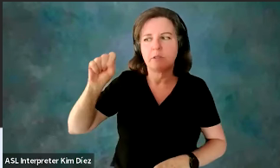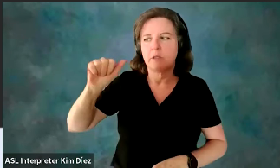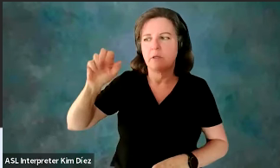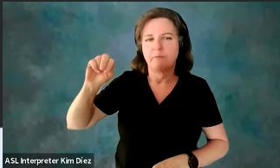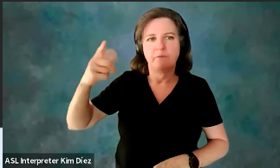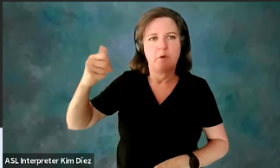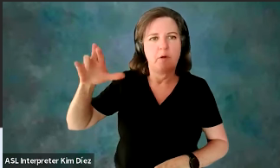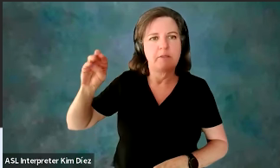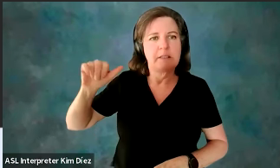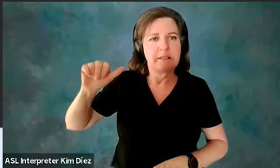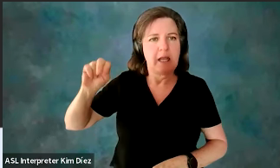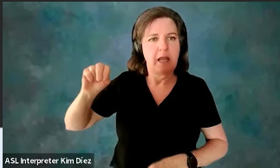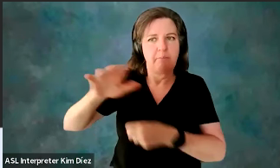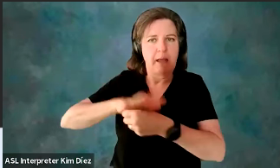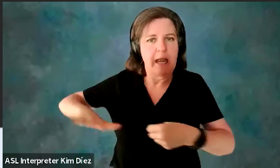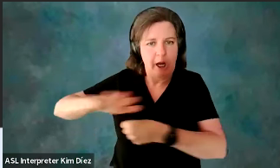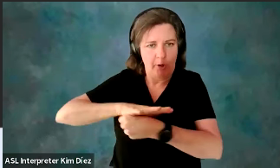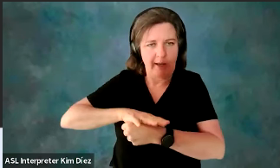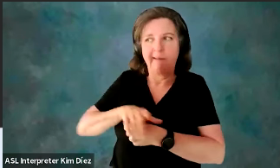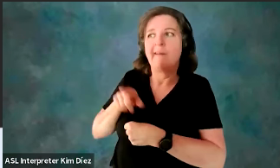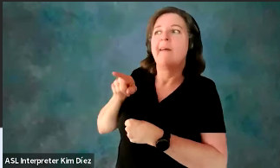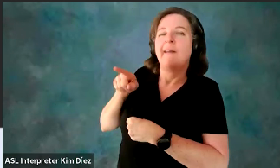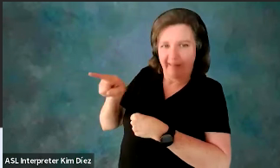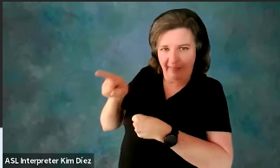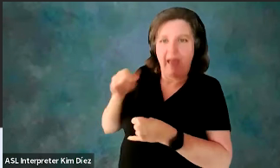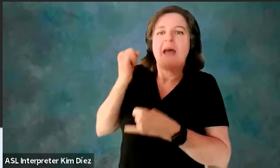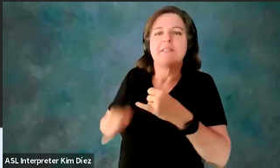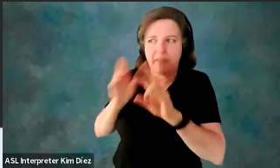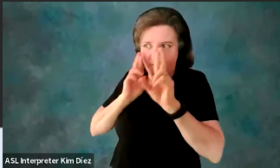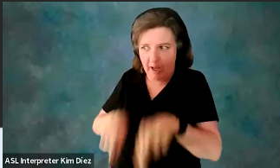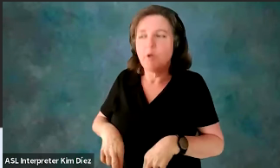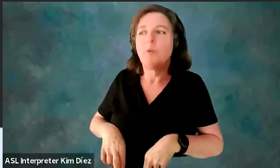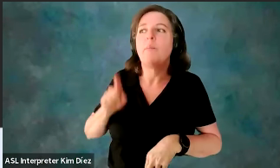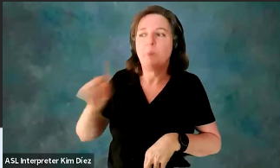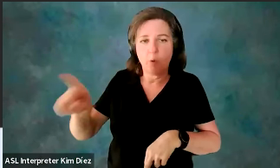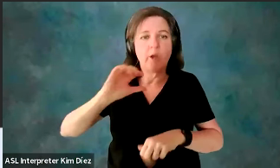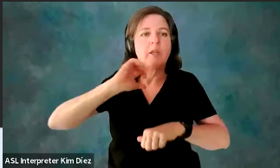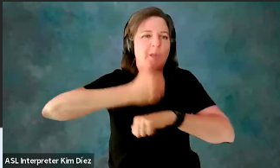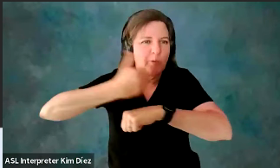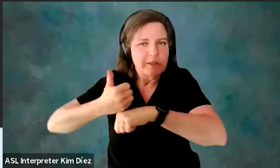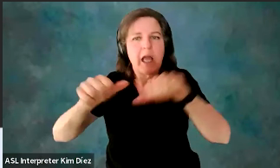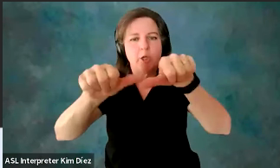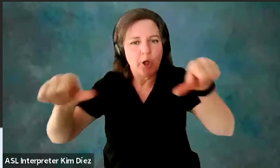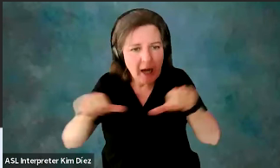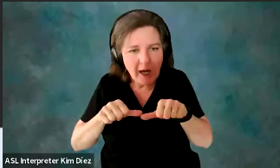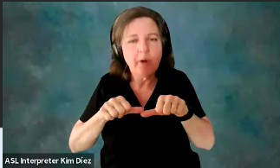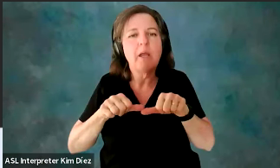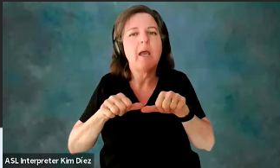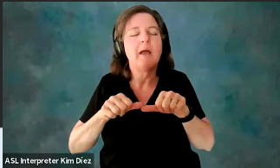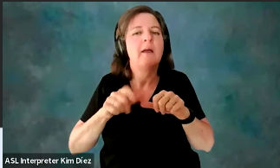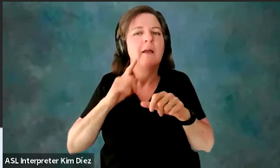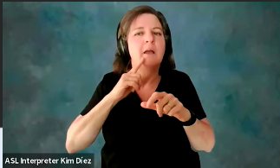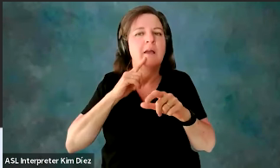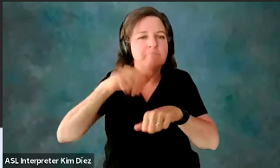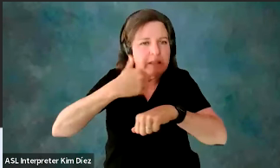the final report. Once you have the area and you selected all of the routes that you